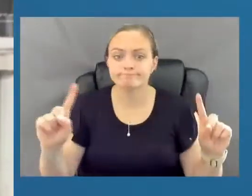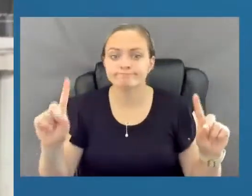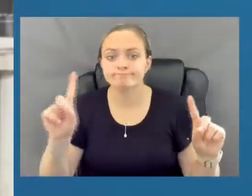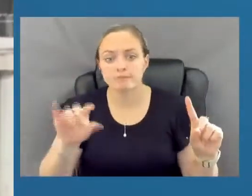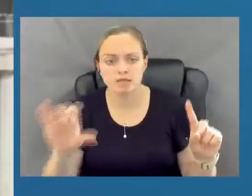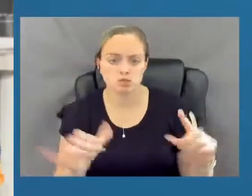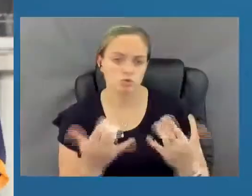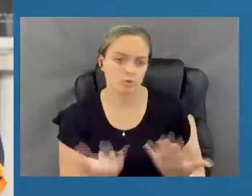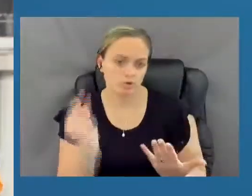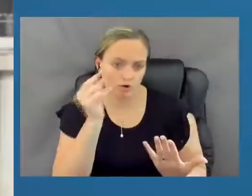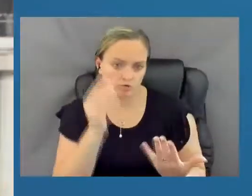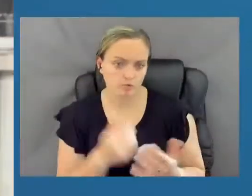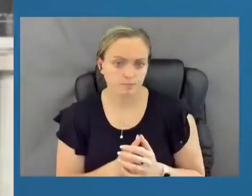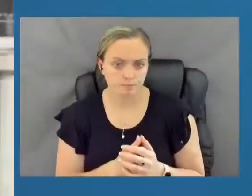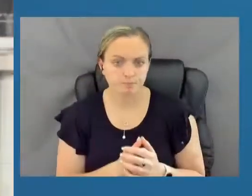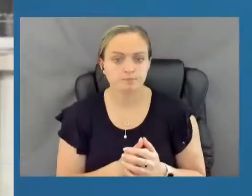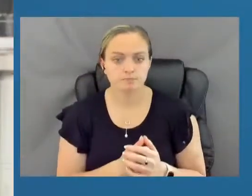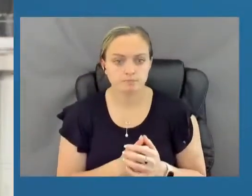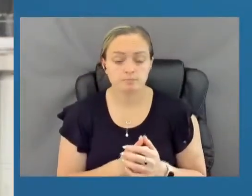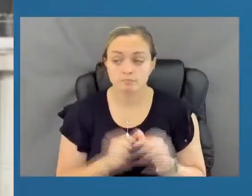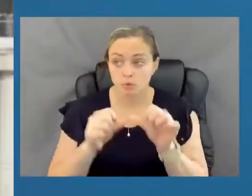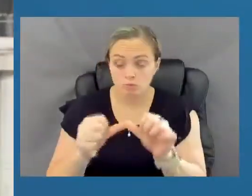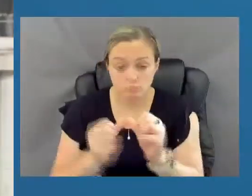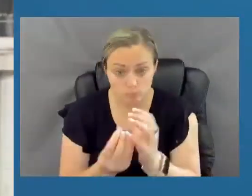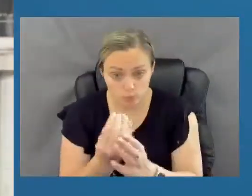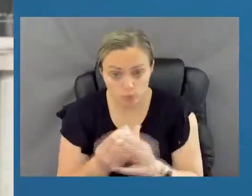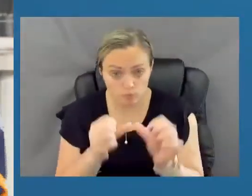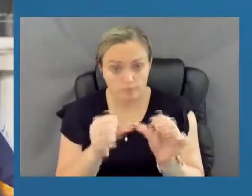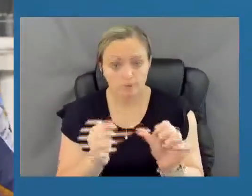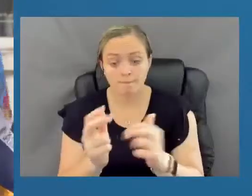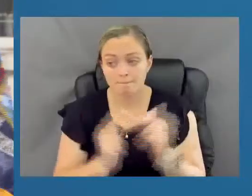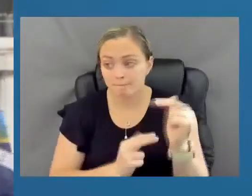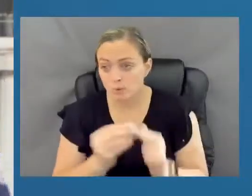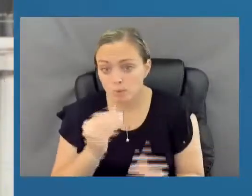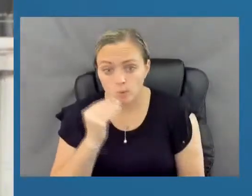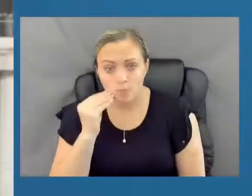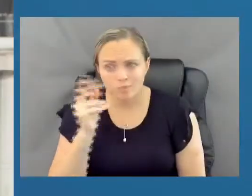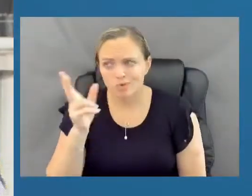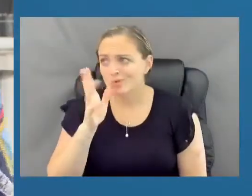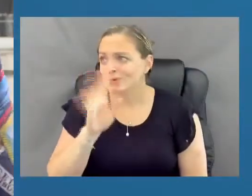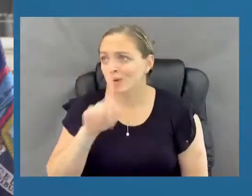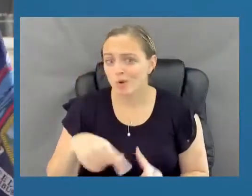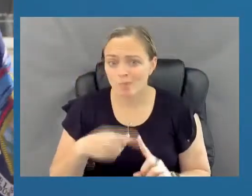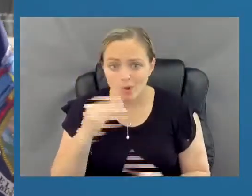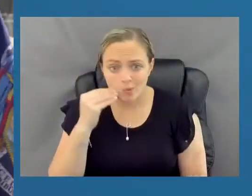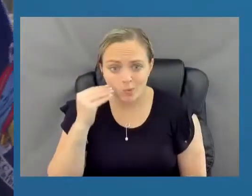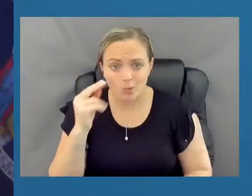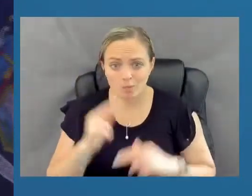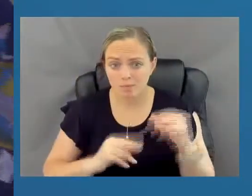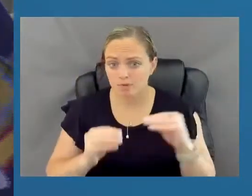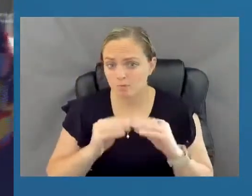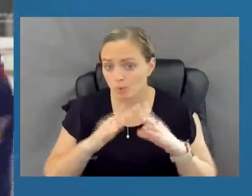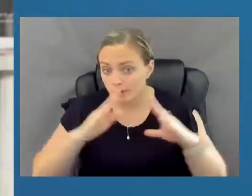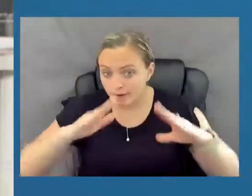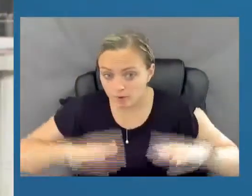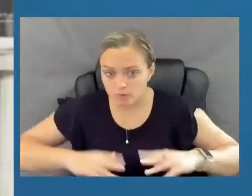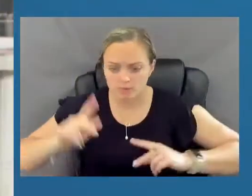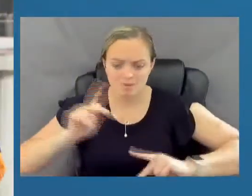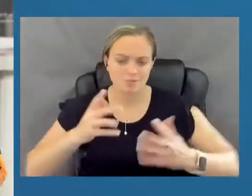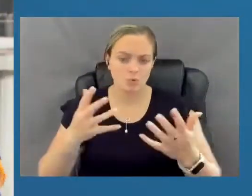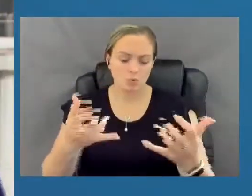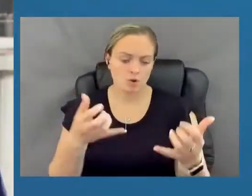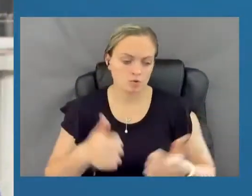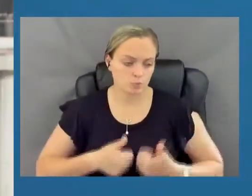government and help sustain that growth and build the homes. You've heard me talk about we need to build more housing. People want to live